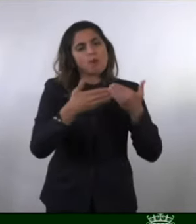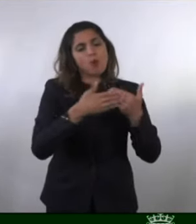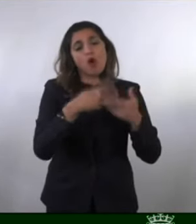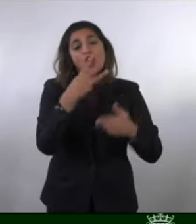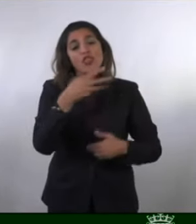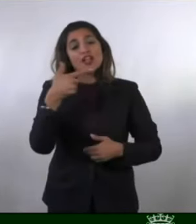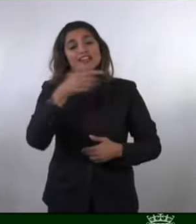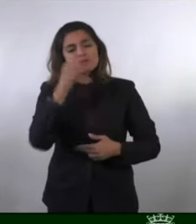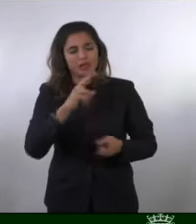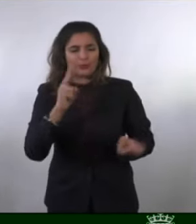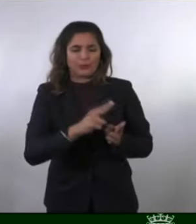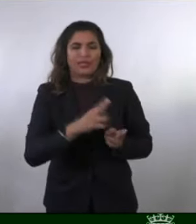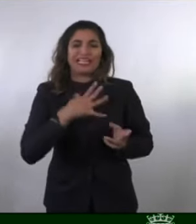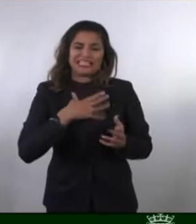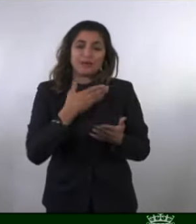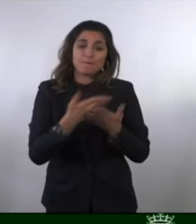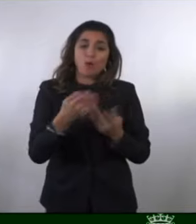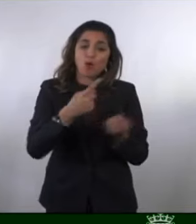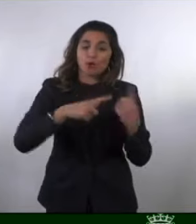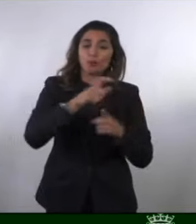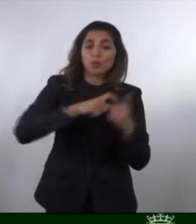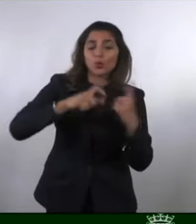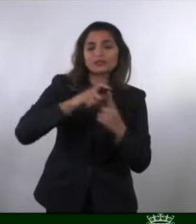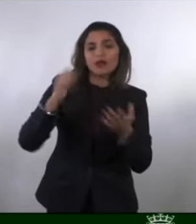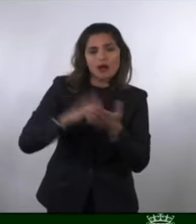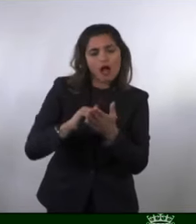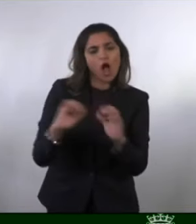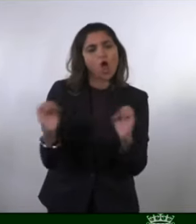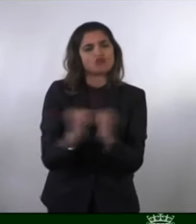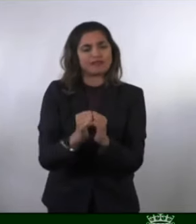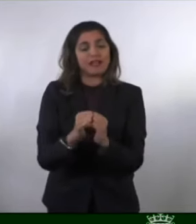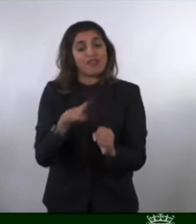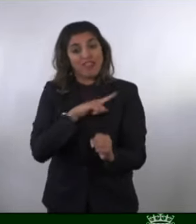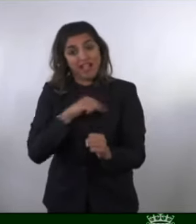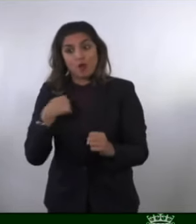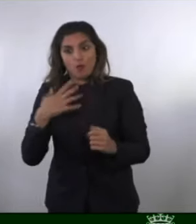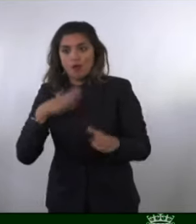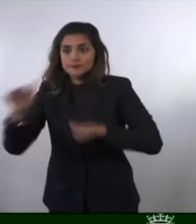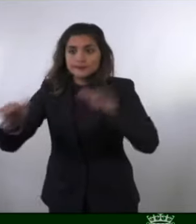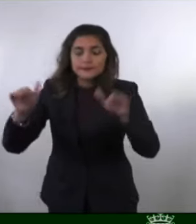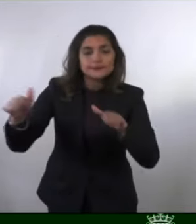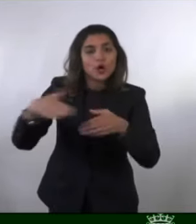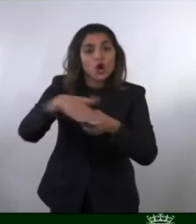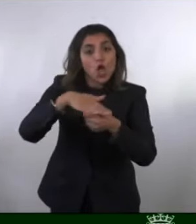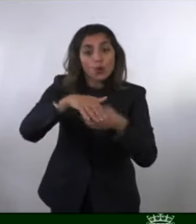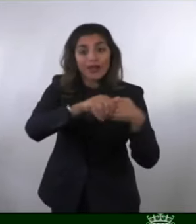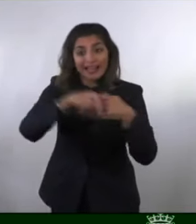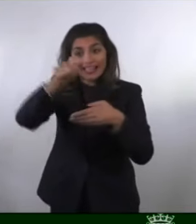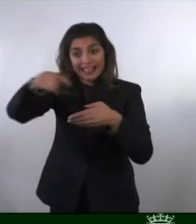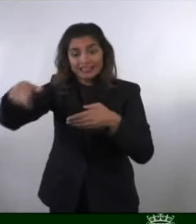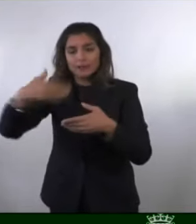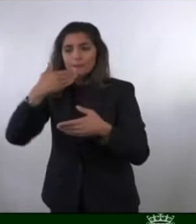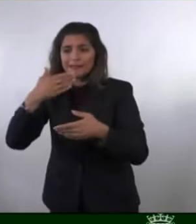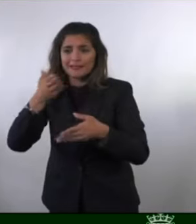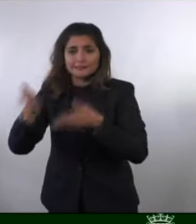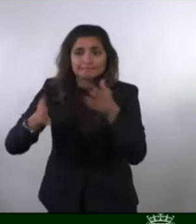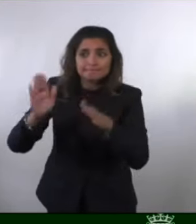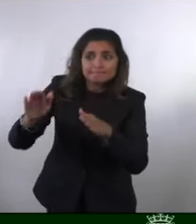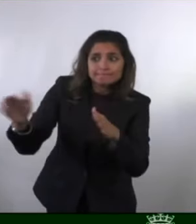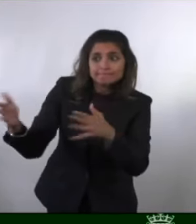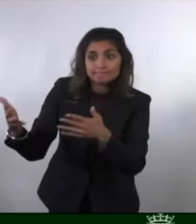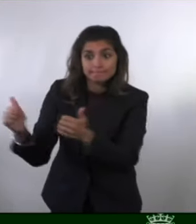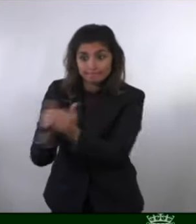more community buy-in, but that's why we're working with local leaders across the areas that may be going into tier